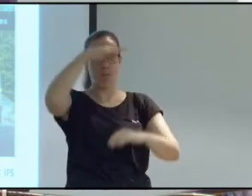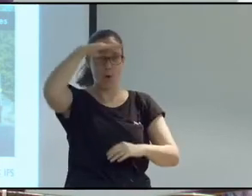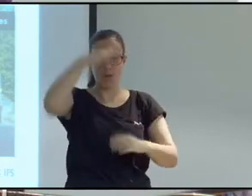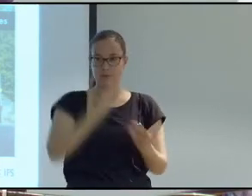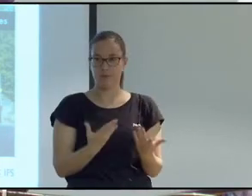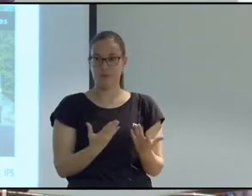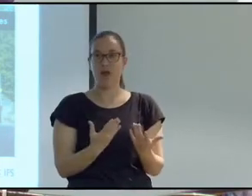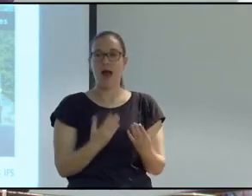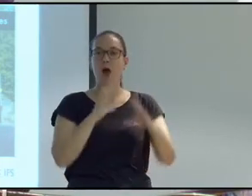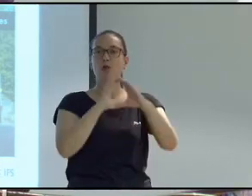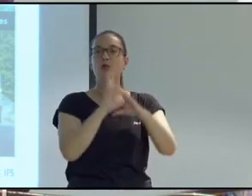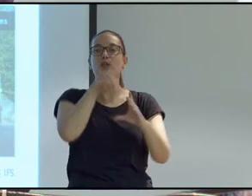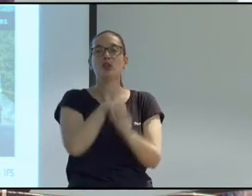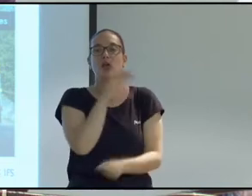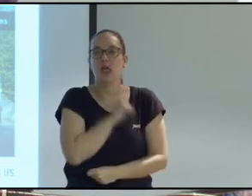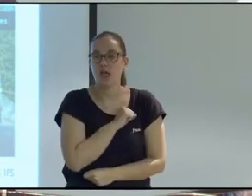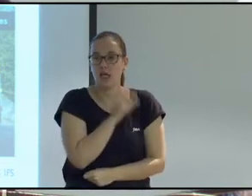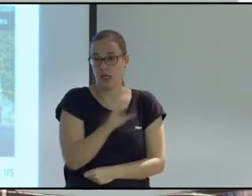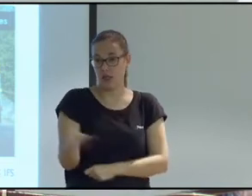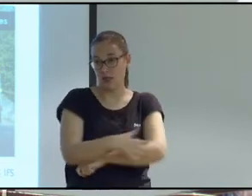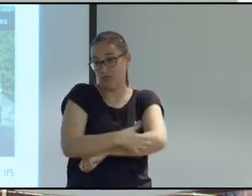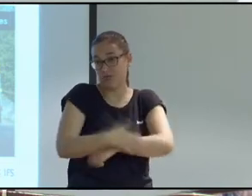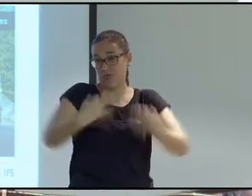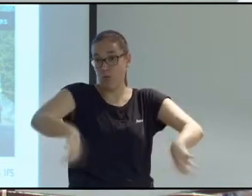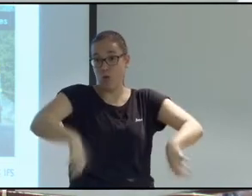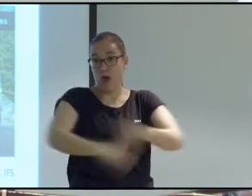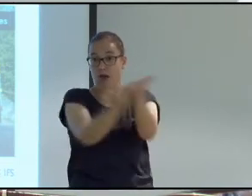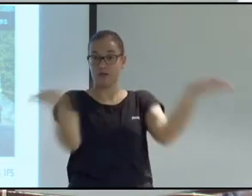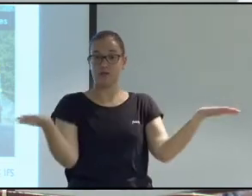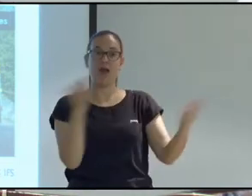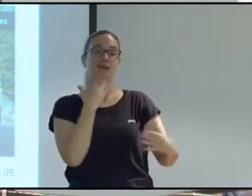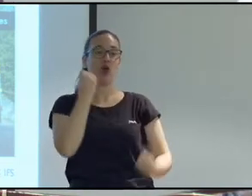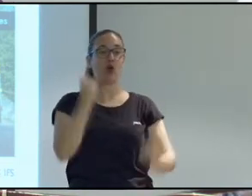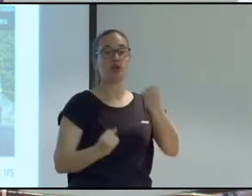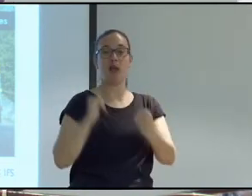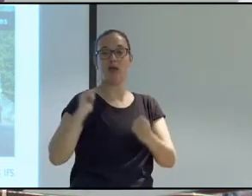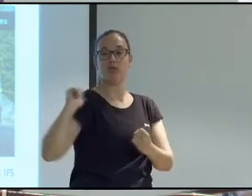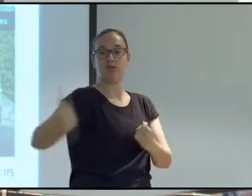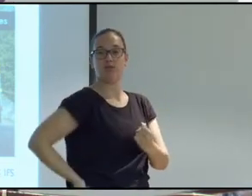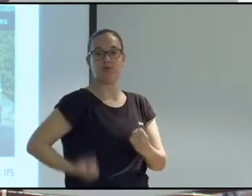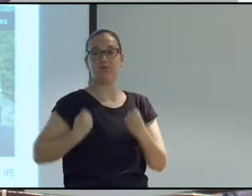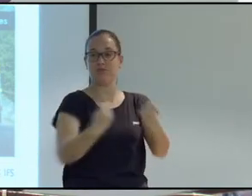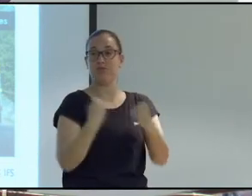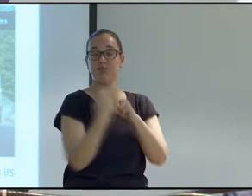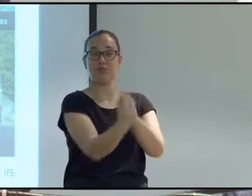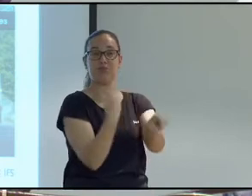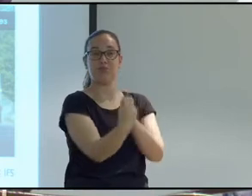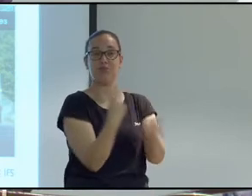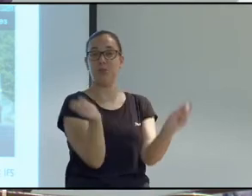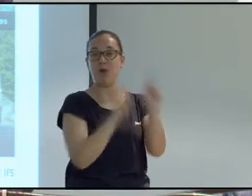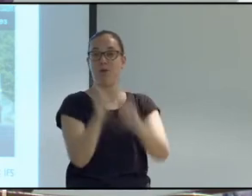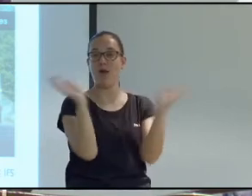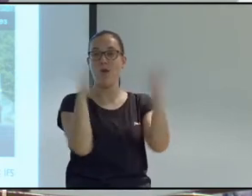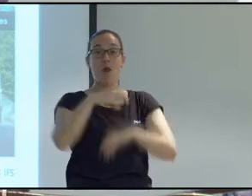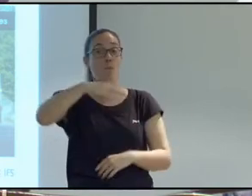the buses that the popular classes used. So if you had a car, your private car, those were the affluent